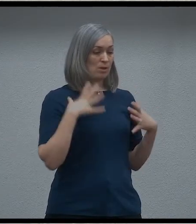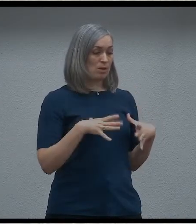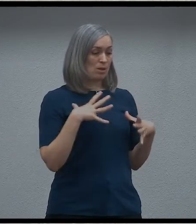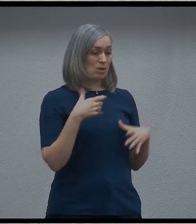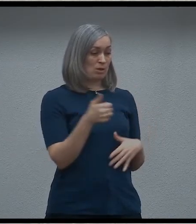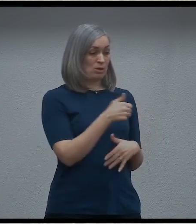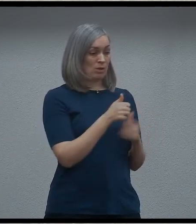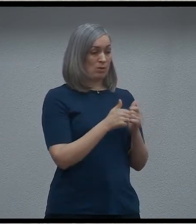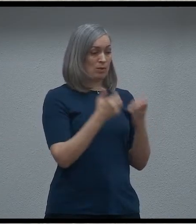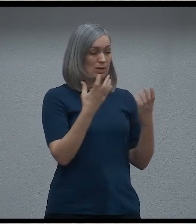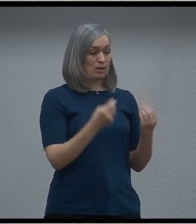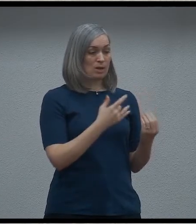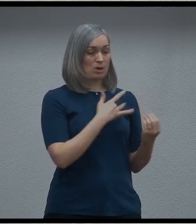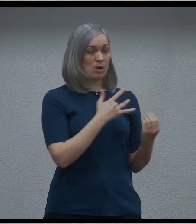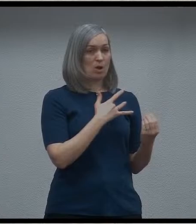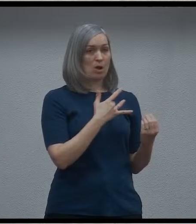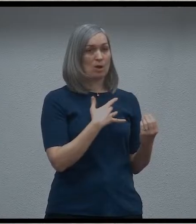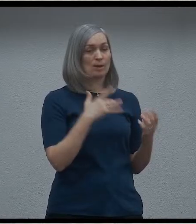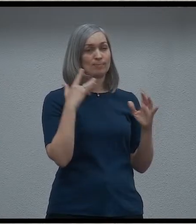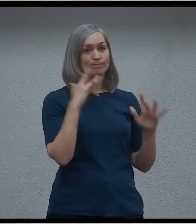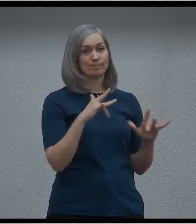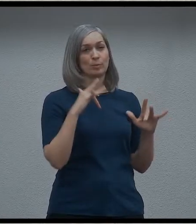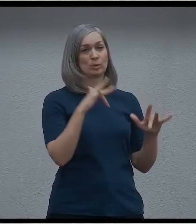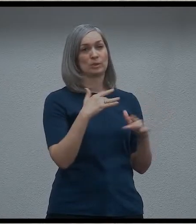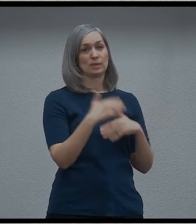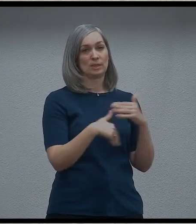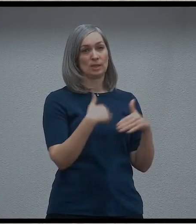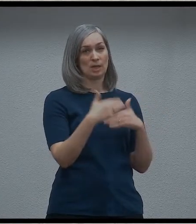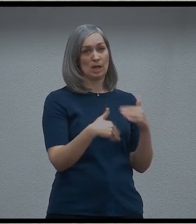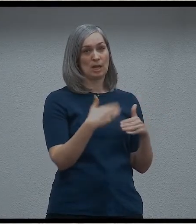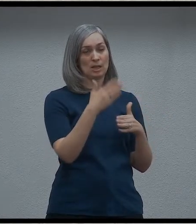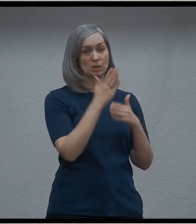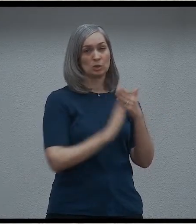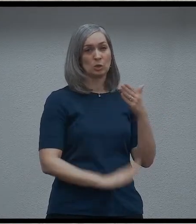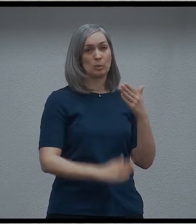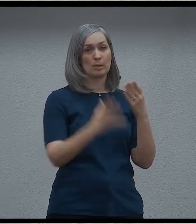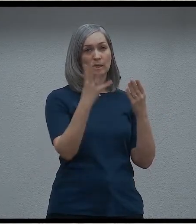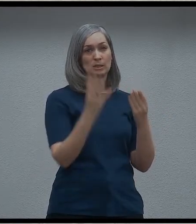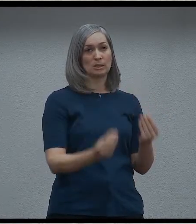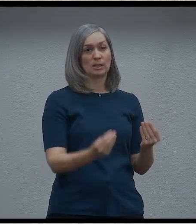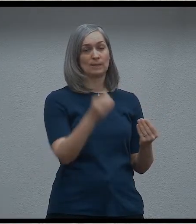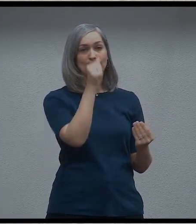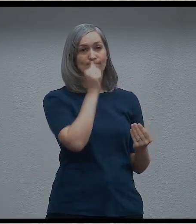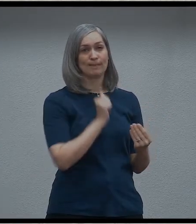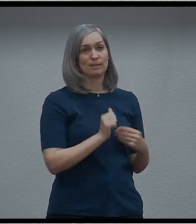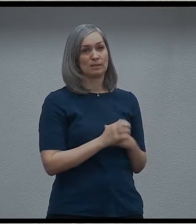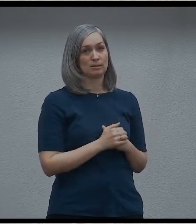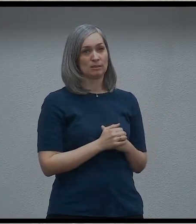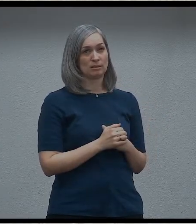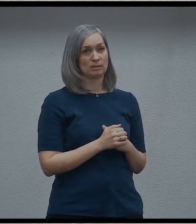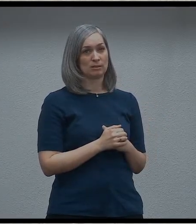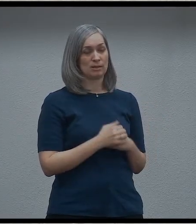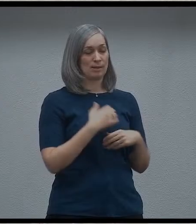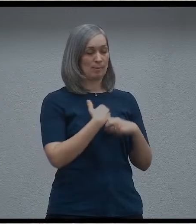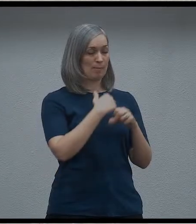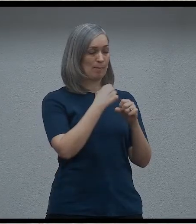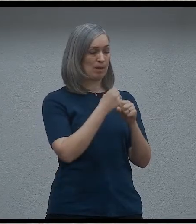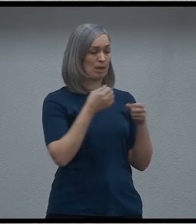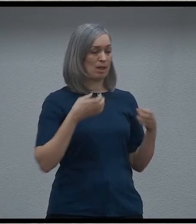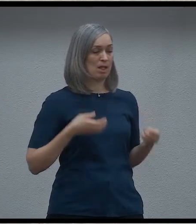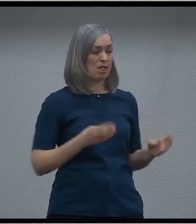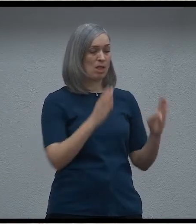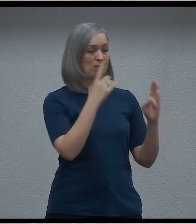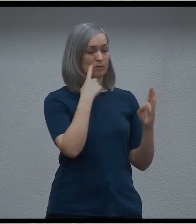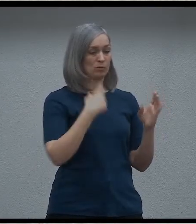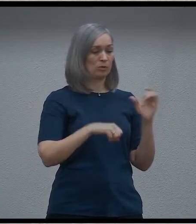with tender-hearted mercy, kindness, humility, gentleness, and patience, making allowances